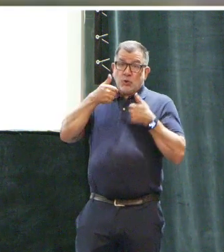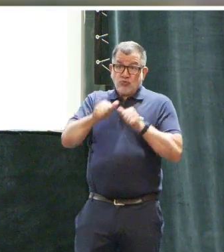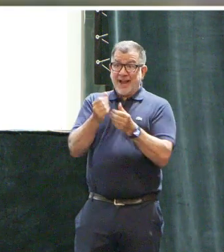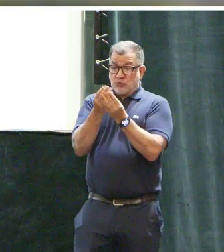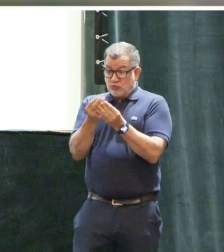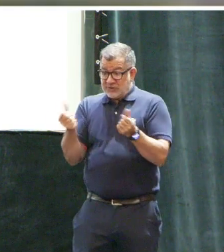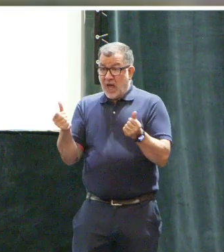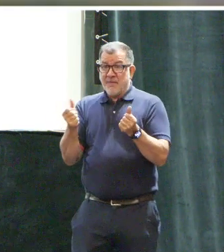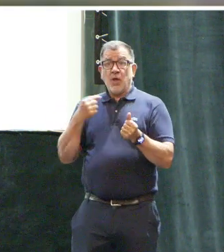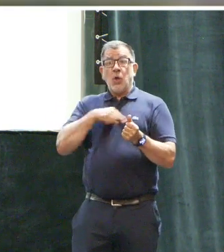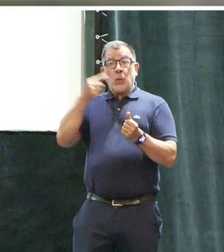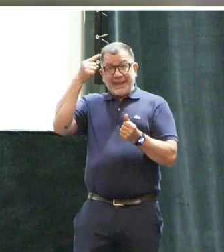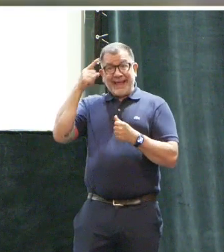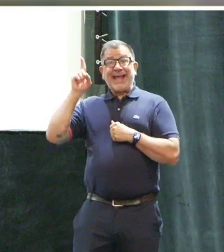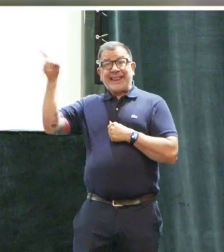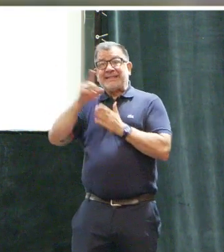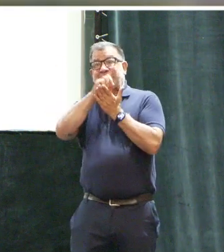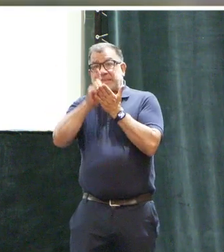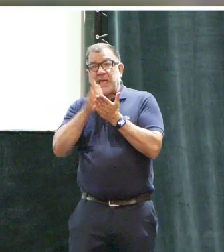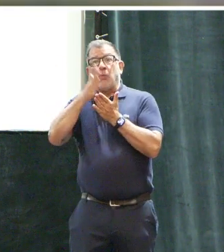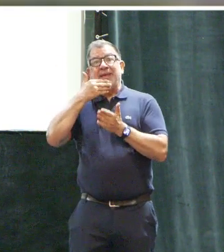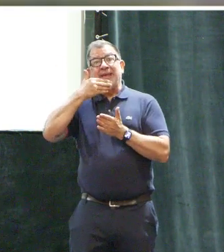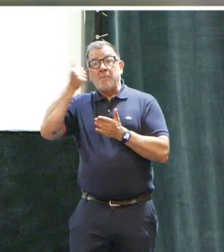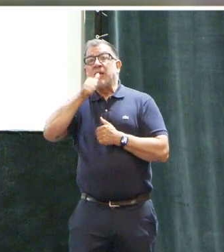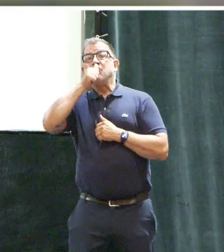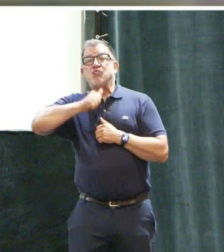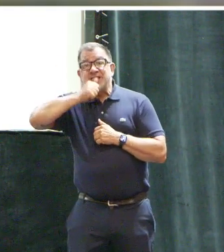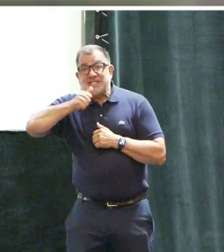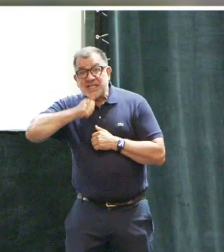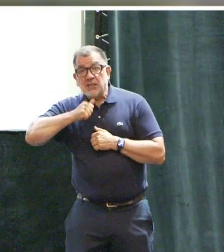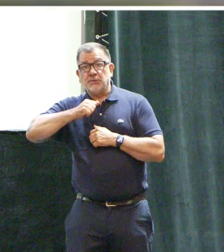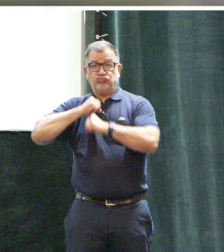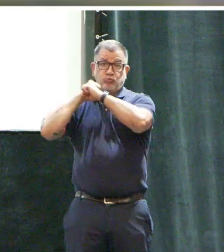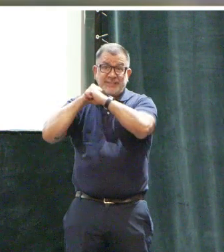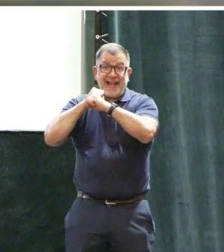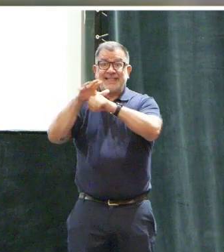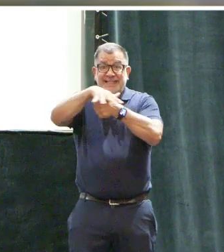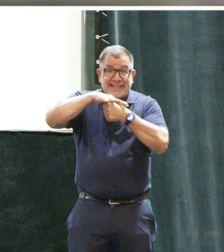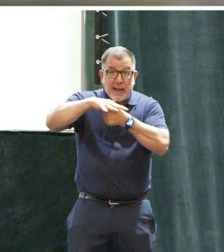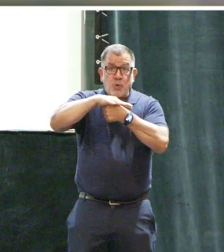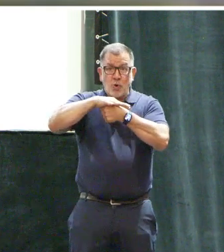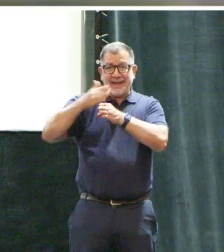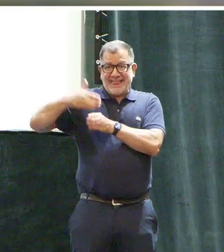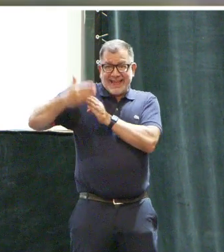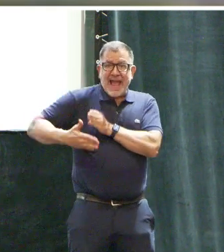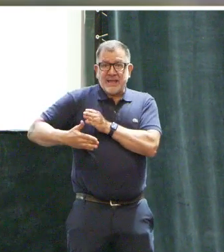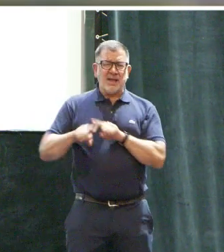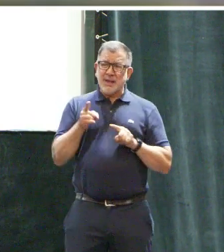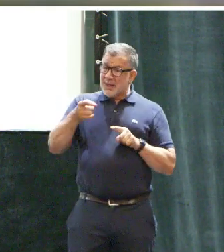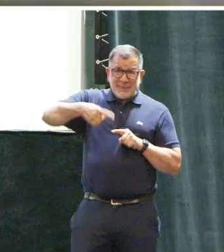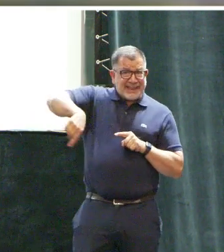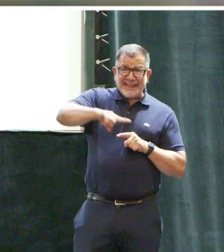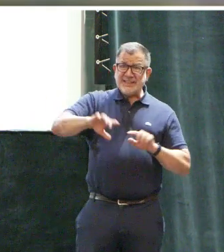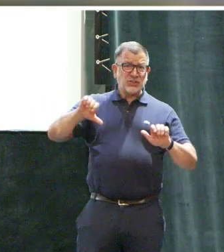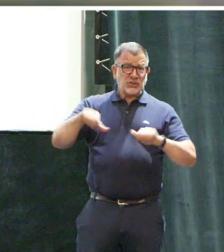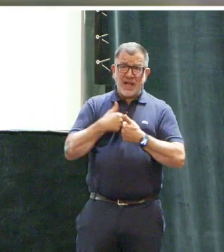be a significantly more resilient neighborhood moving forward. And that's, I think, what we're trying to work towards. But these challenges are very real